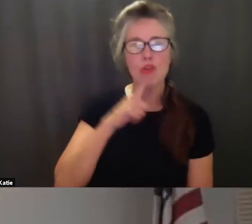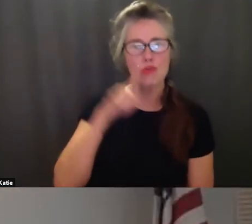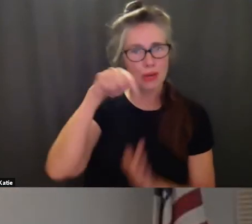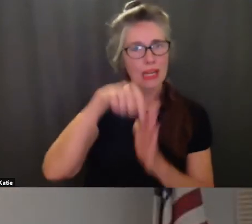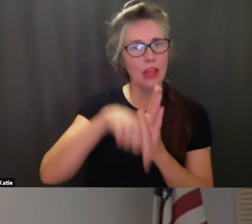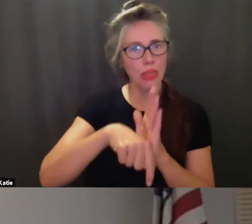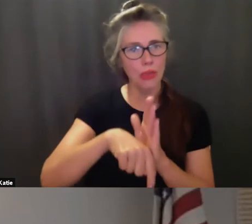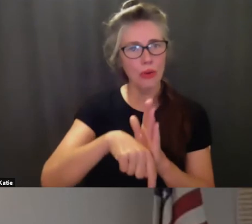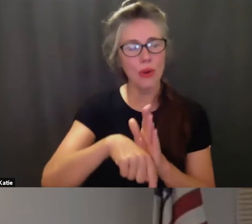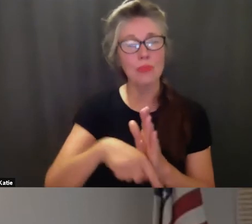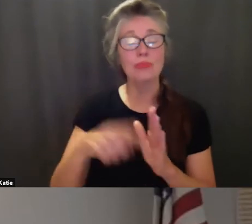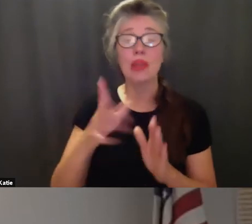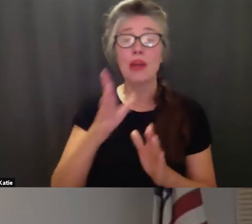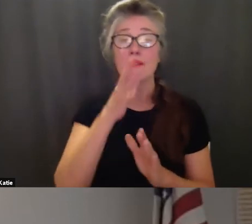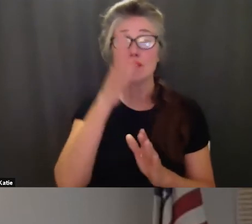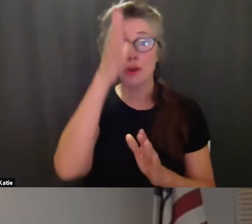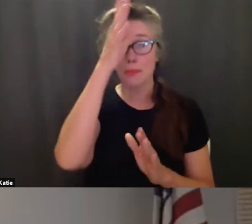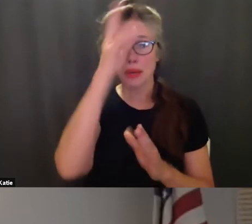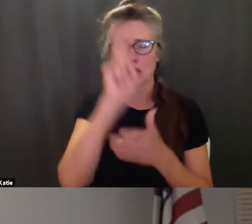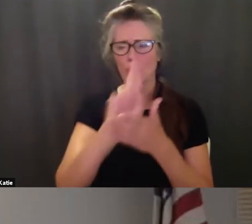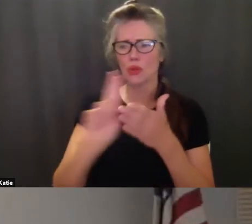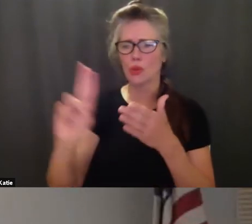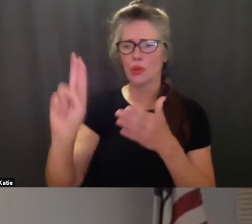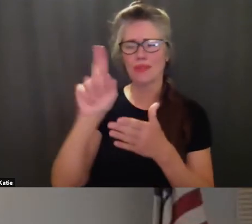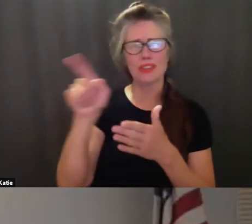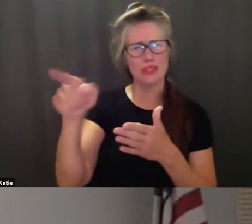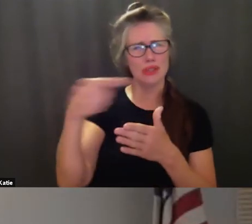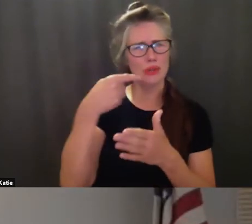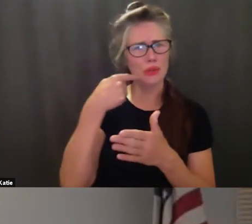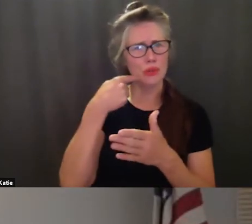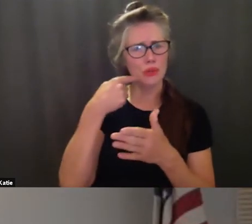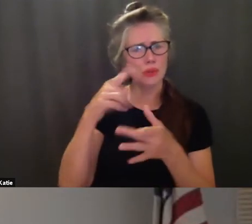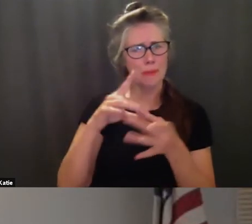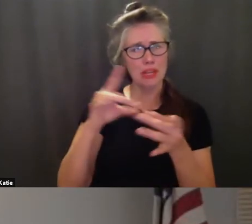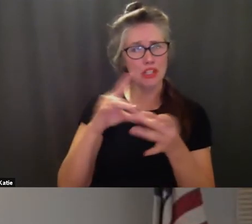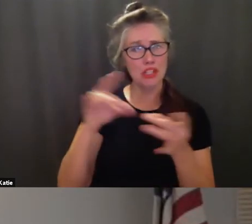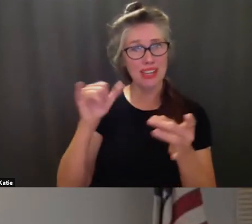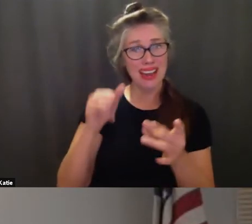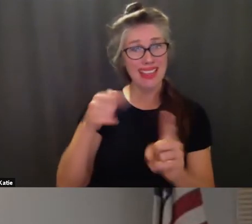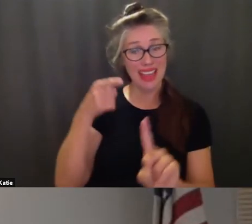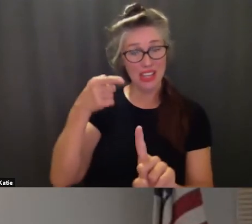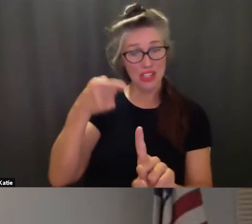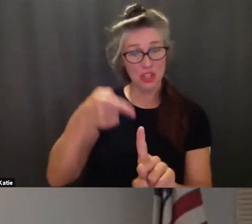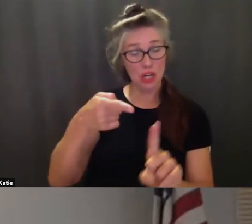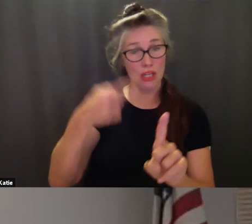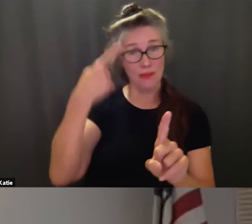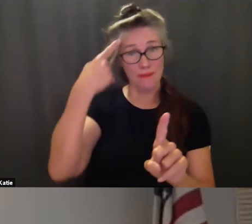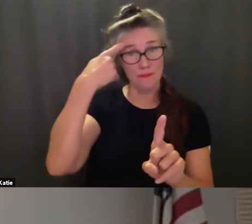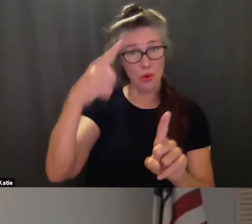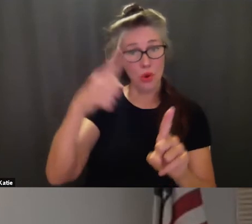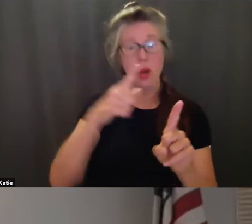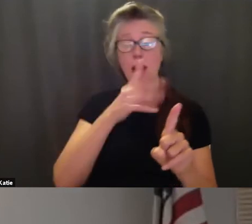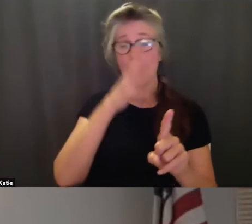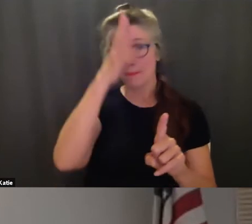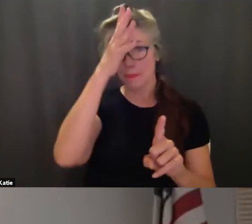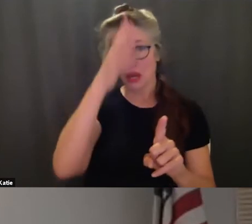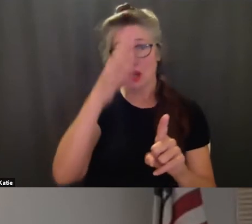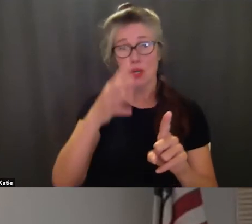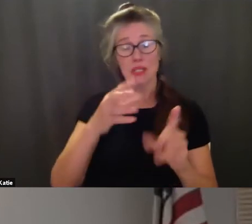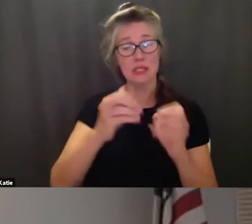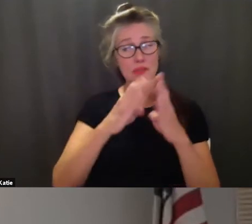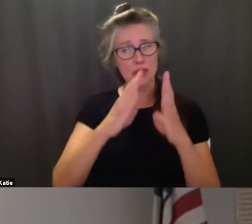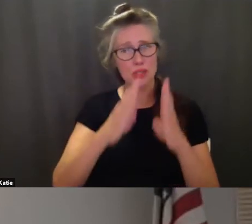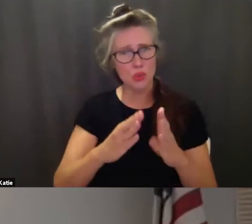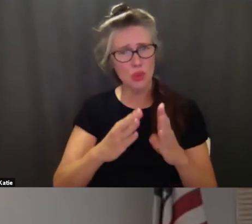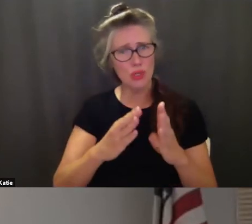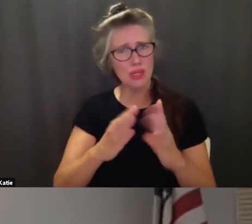For the parent university that you mentioned, would that be targeted to parents of students of a certain